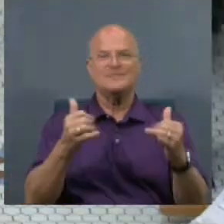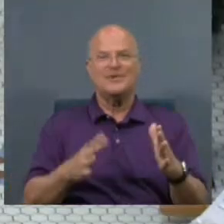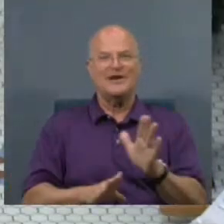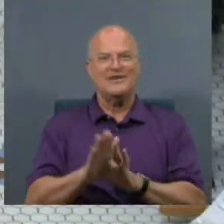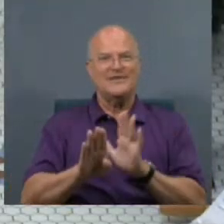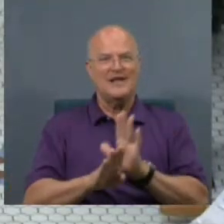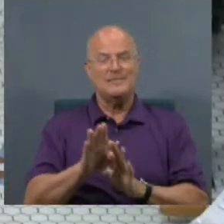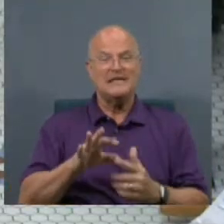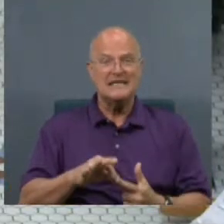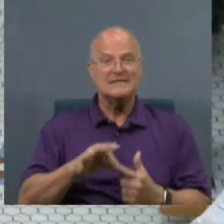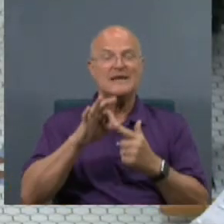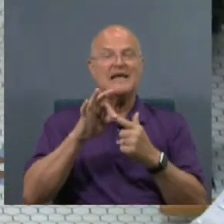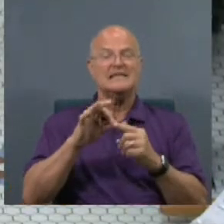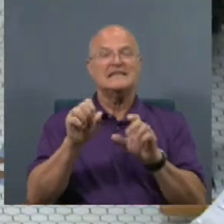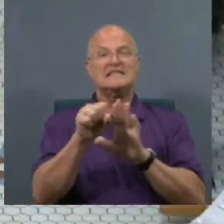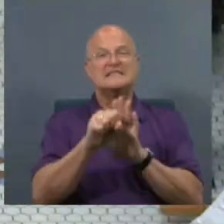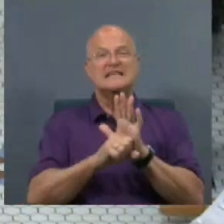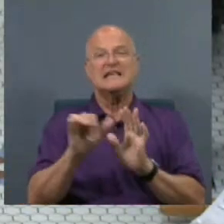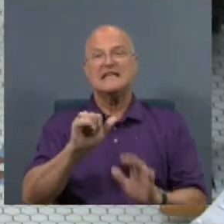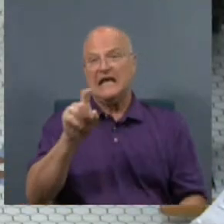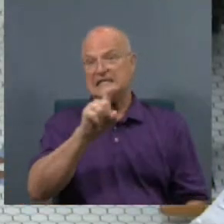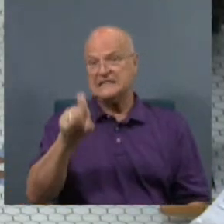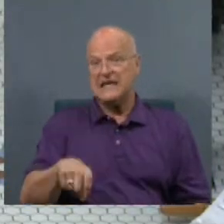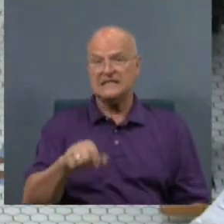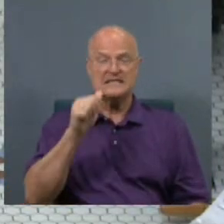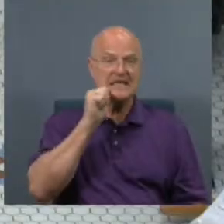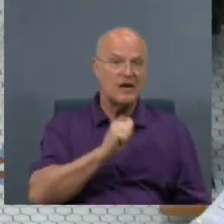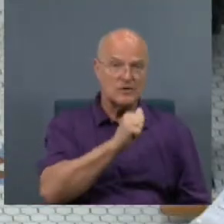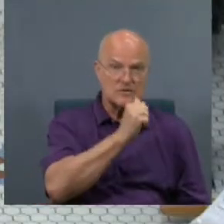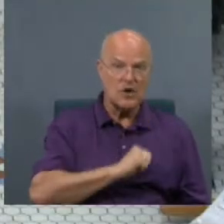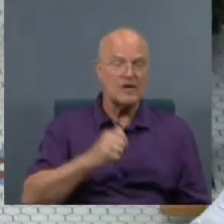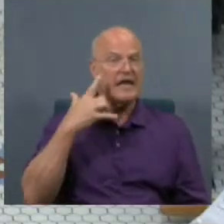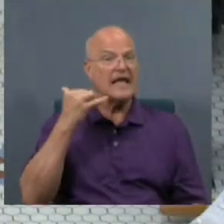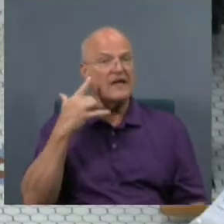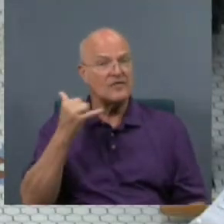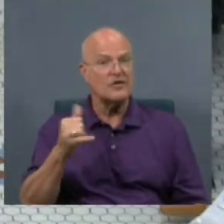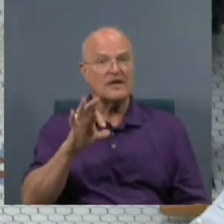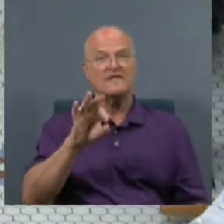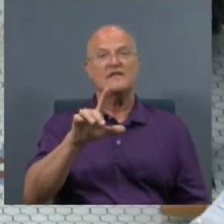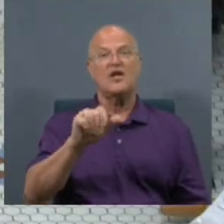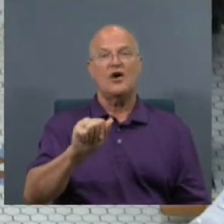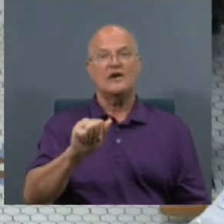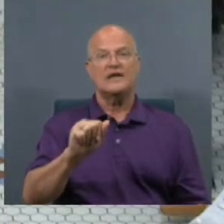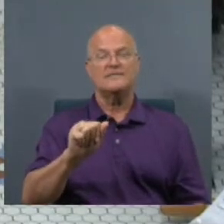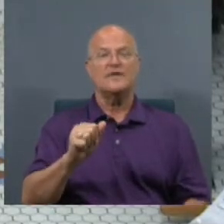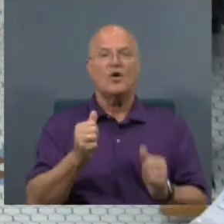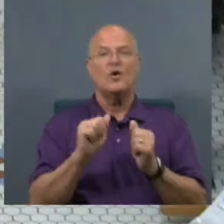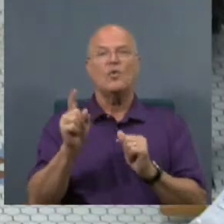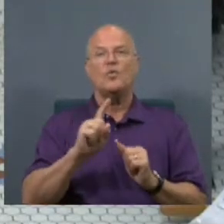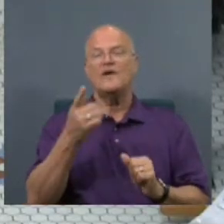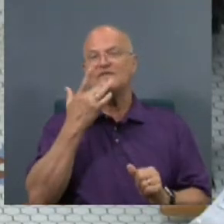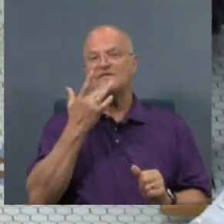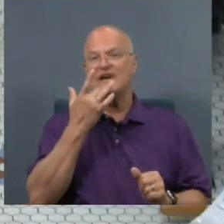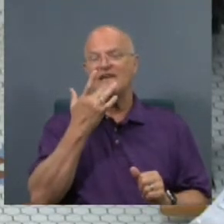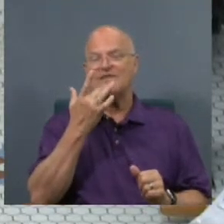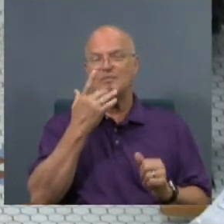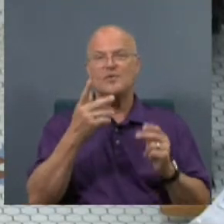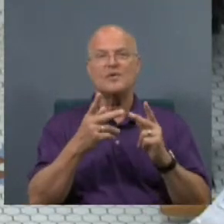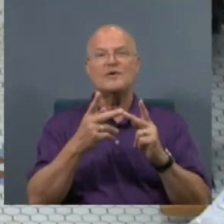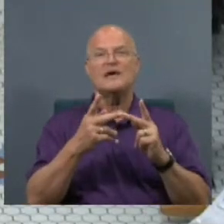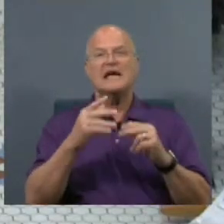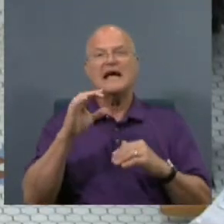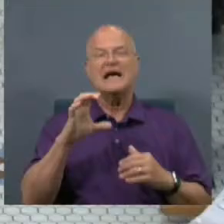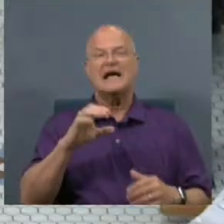development, especially compared to states like Texas, Arizona, California, and Florida, where favorable climates allow for year-round